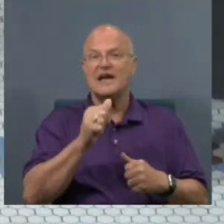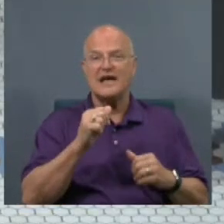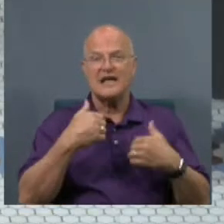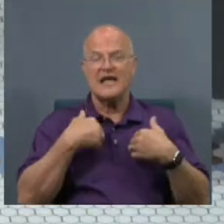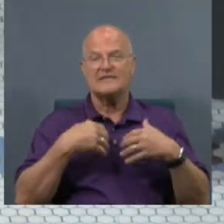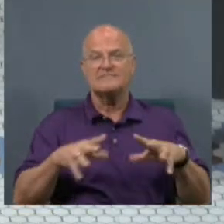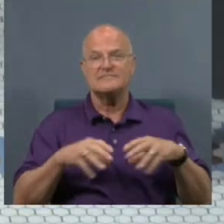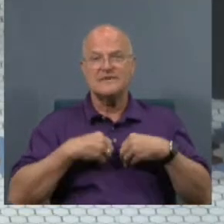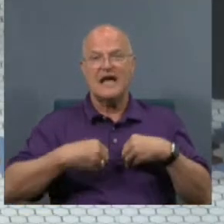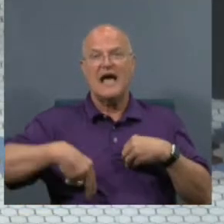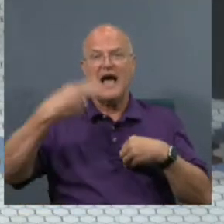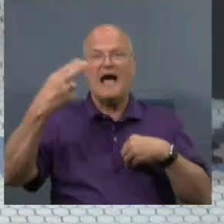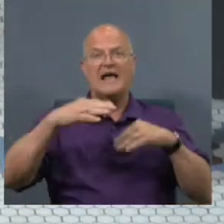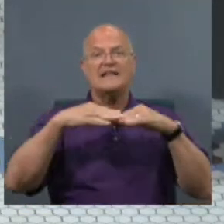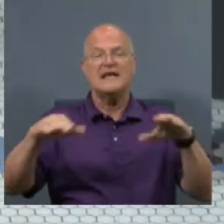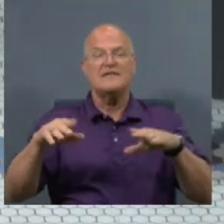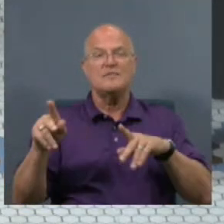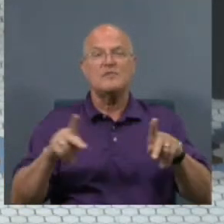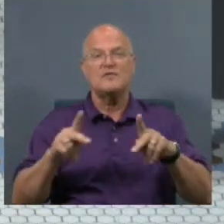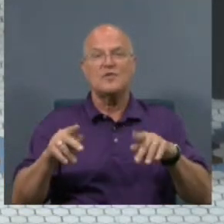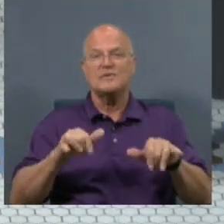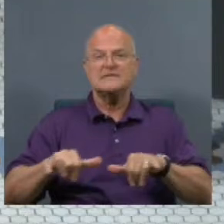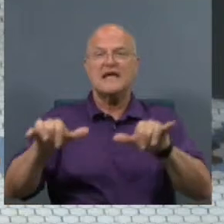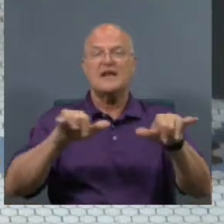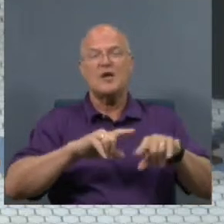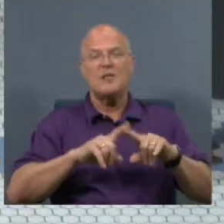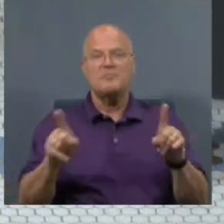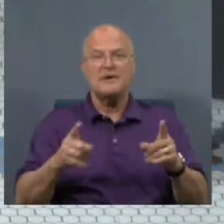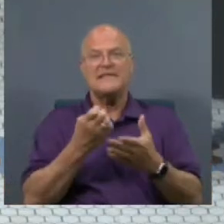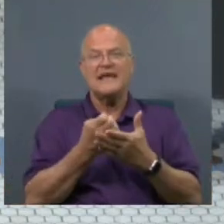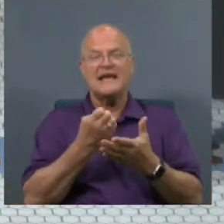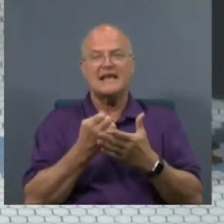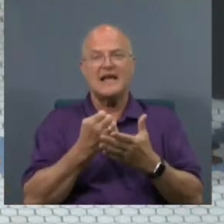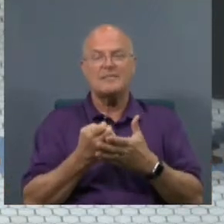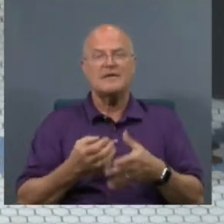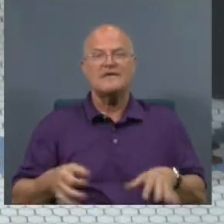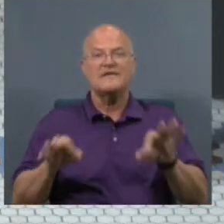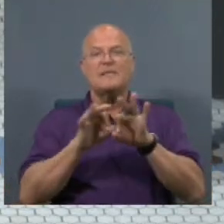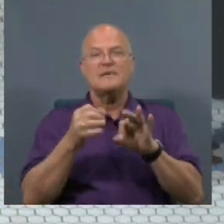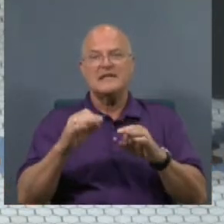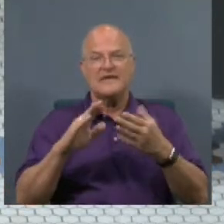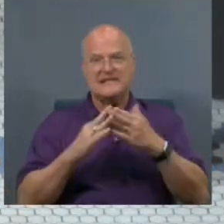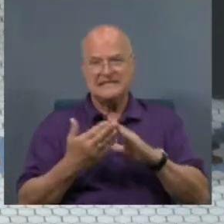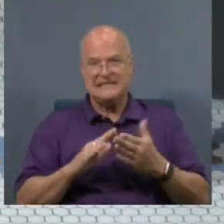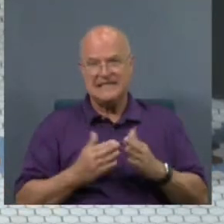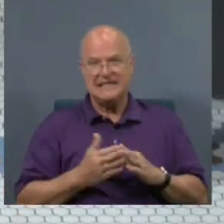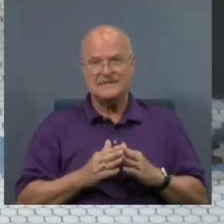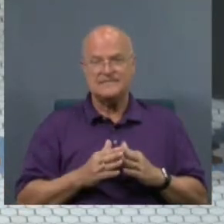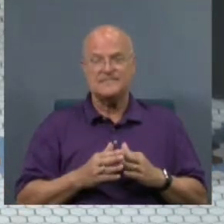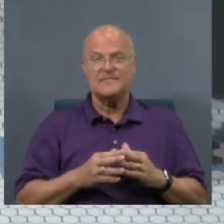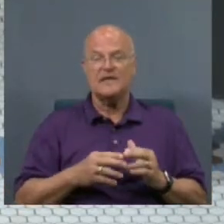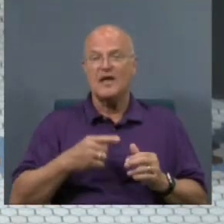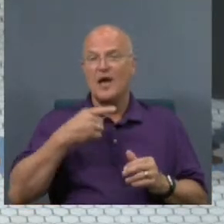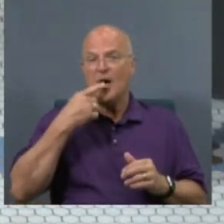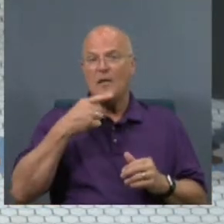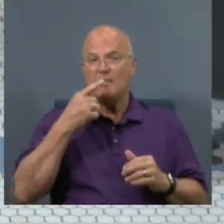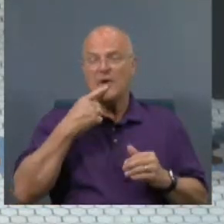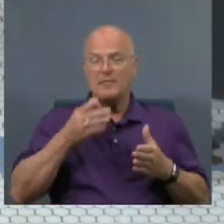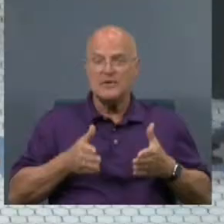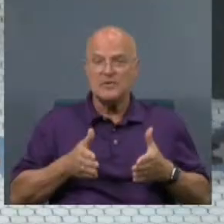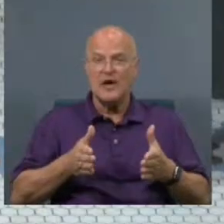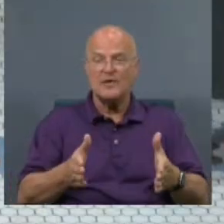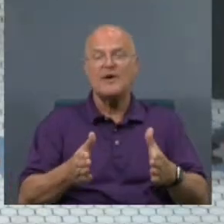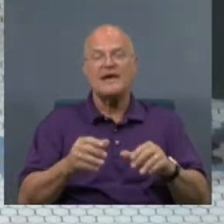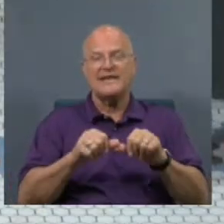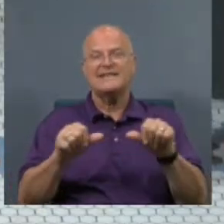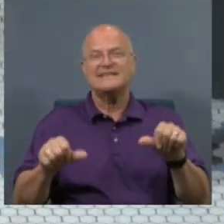to conform to a high level of performance standards, but which are essential to the economic viability of the city. Public right-of-way has been dedicated in the